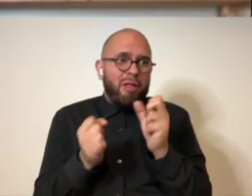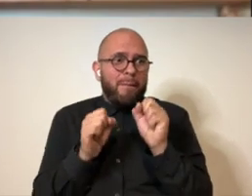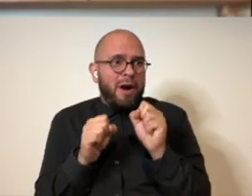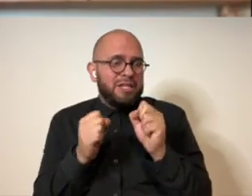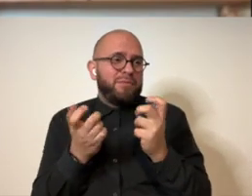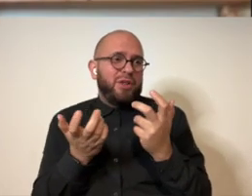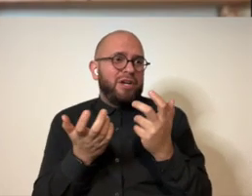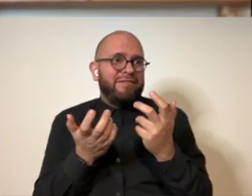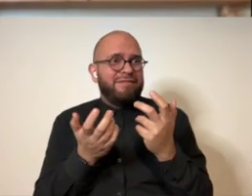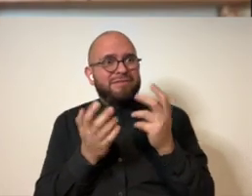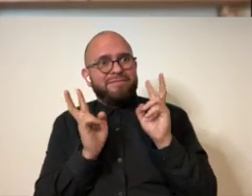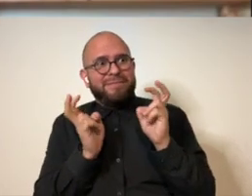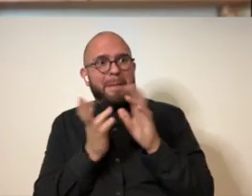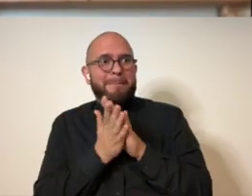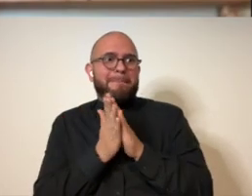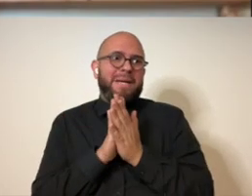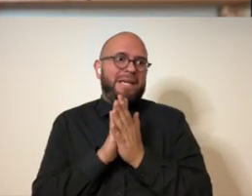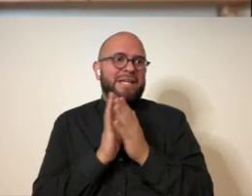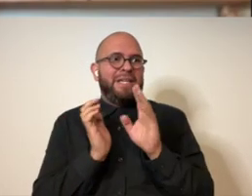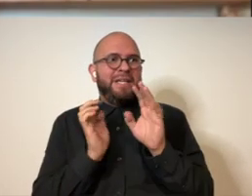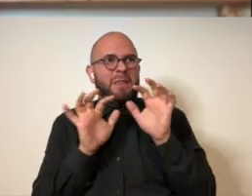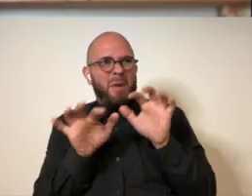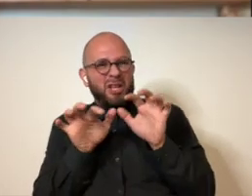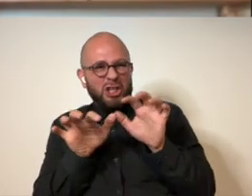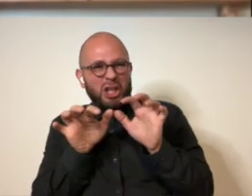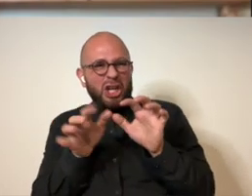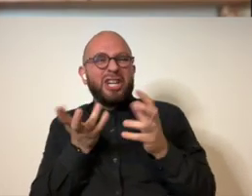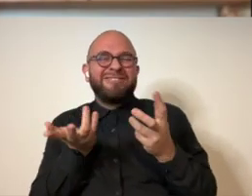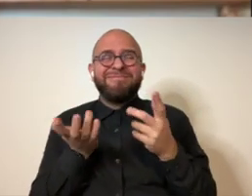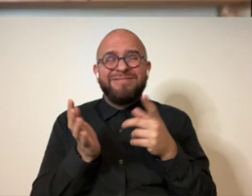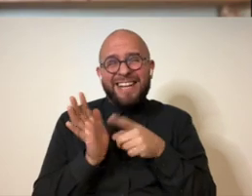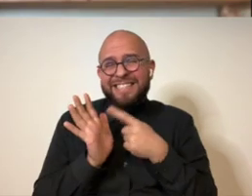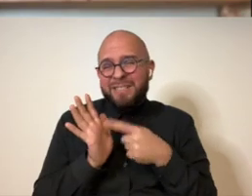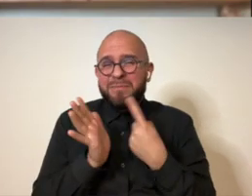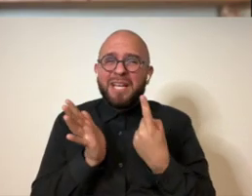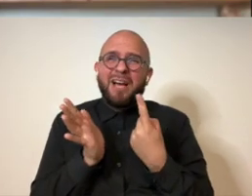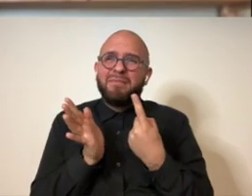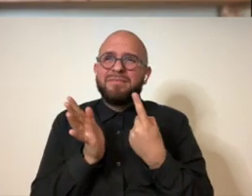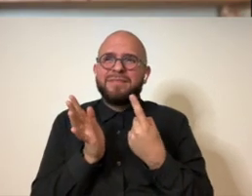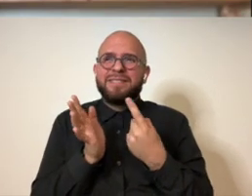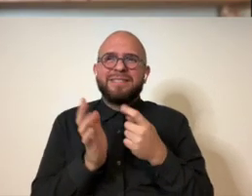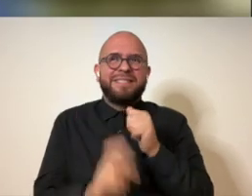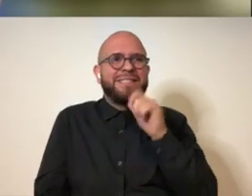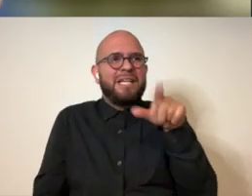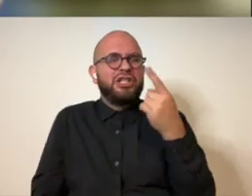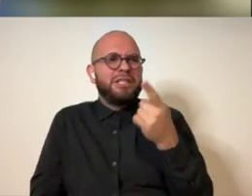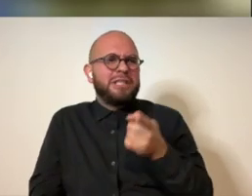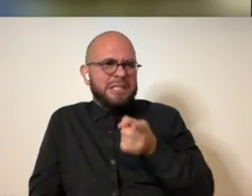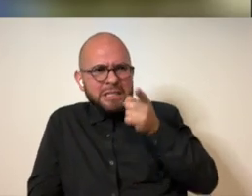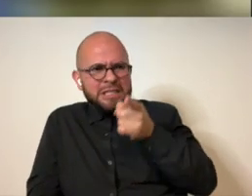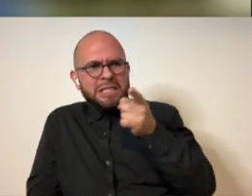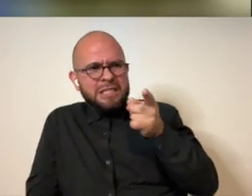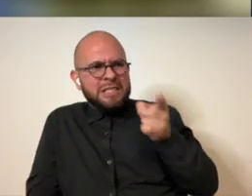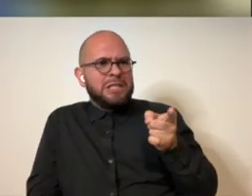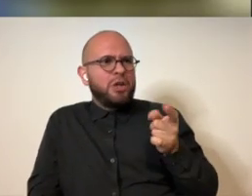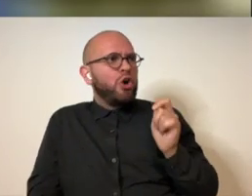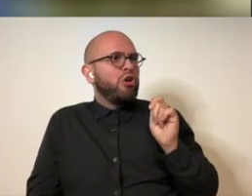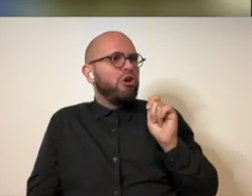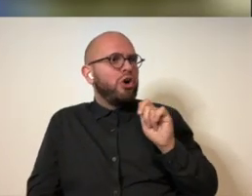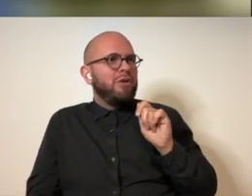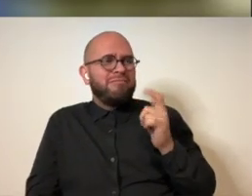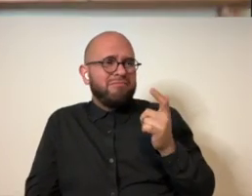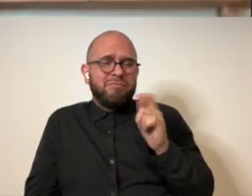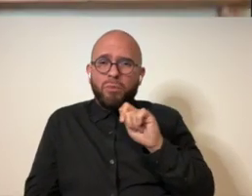sorts of things, like we're all kind of capable of being the monster, you know? Yeah. And so sometimes it is the question